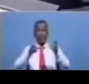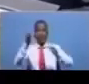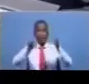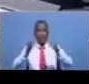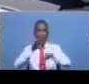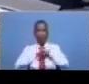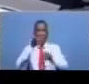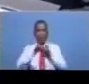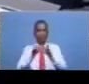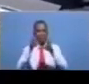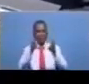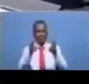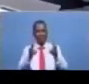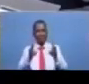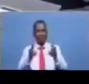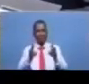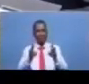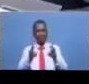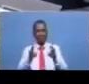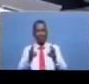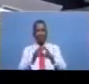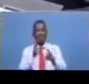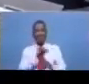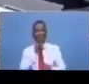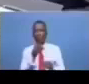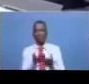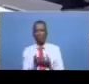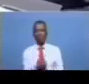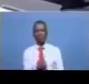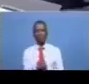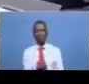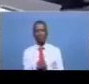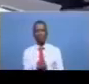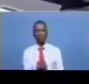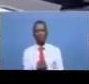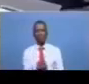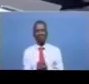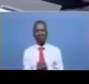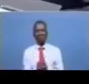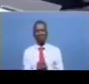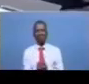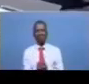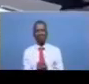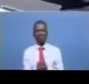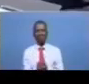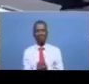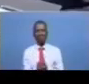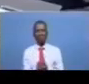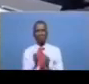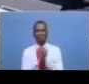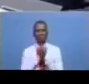on that matter was per incurium. Per incurium basically means that it was